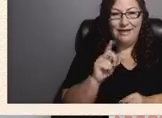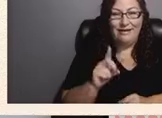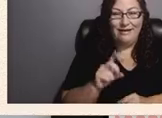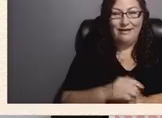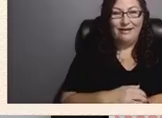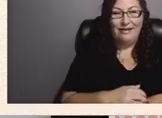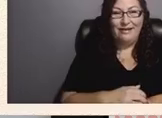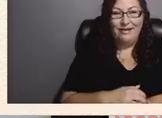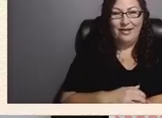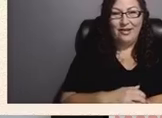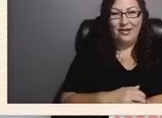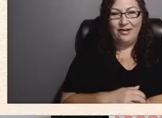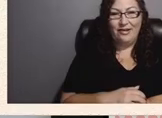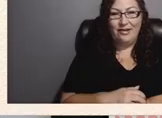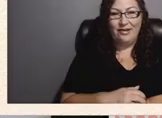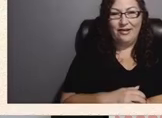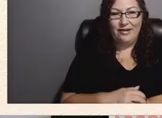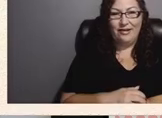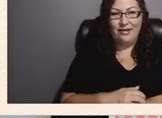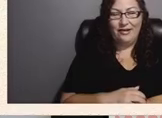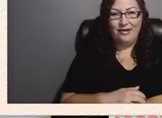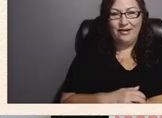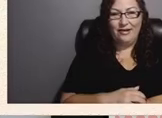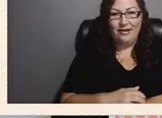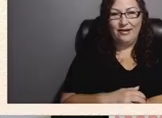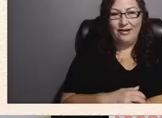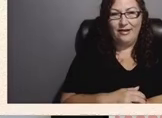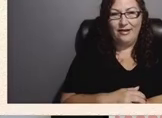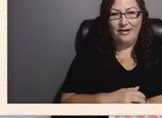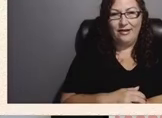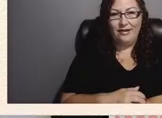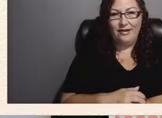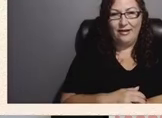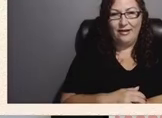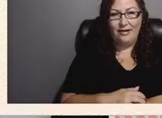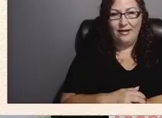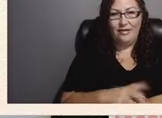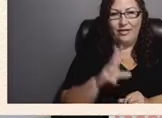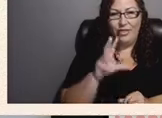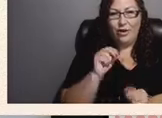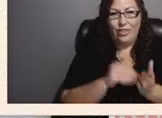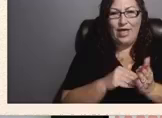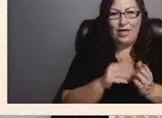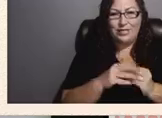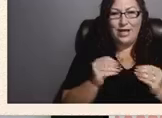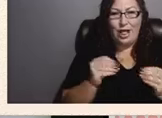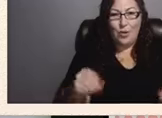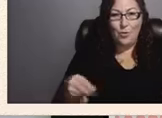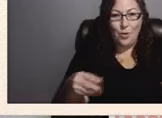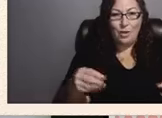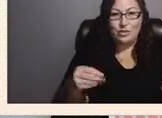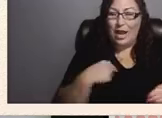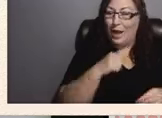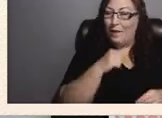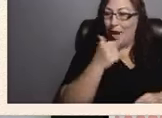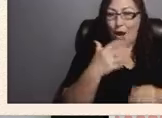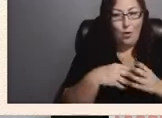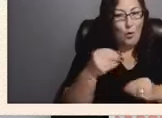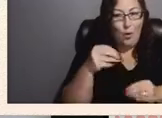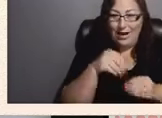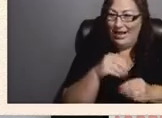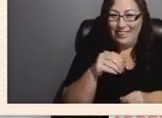You get like, come on, you can do it. Dude, this is a $30,000 wheelchair. I'm not going out there in the sand.